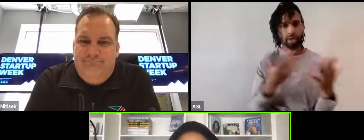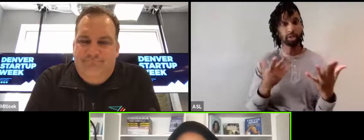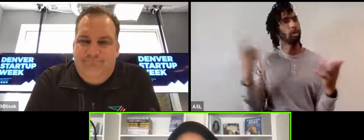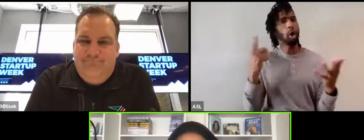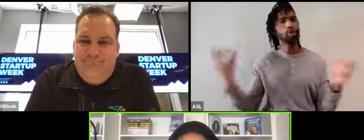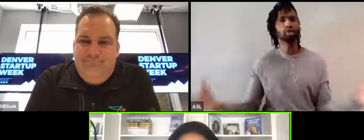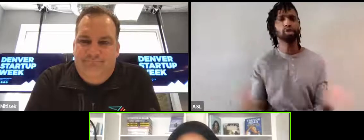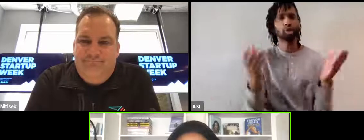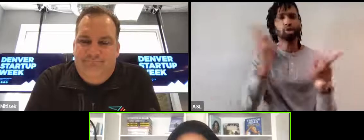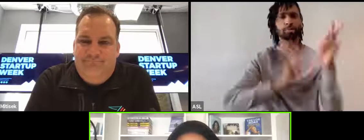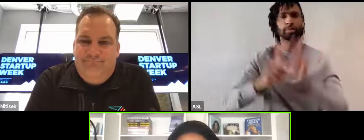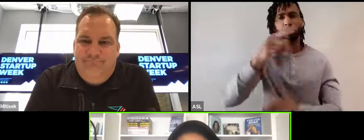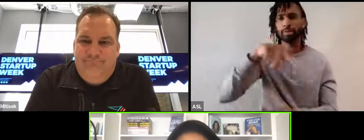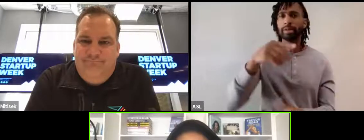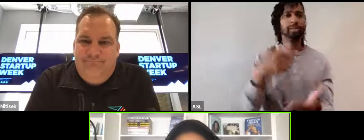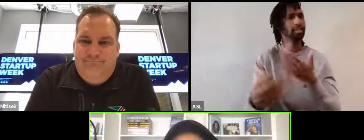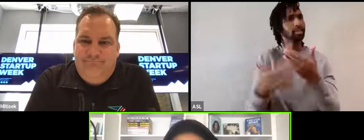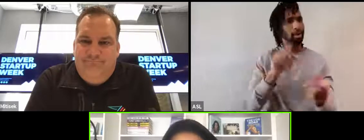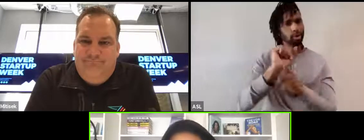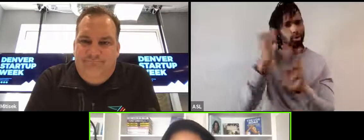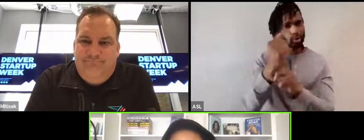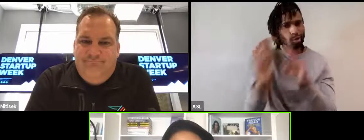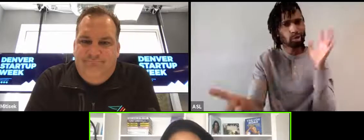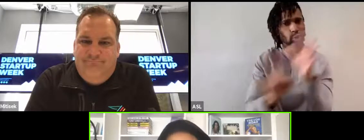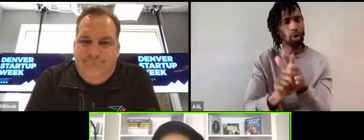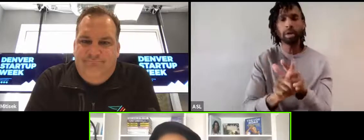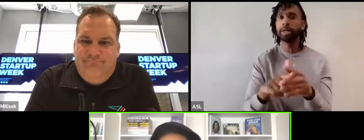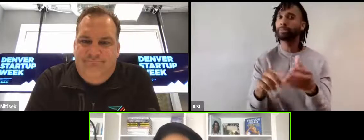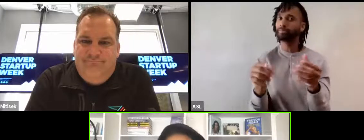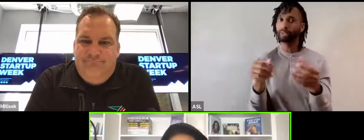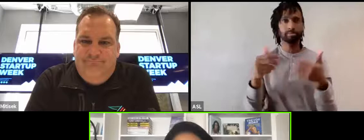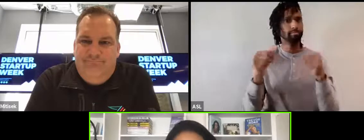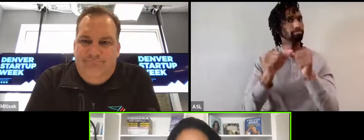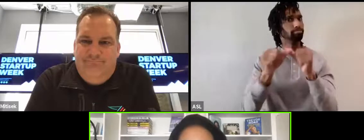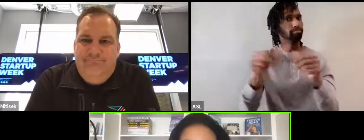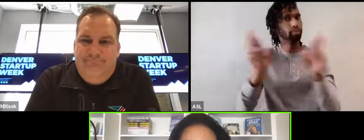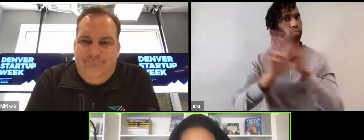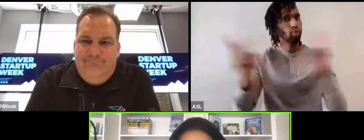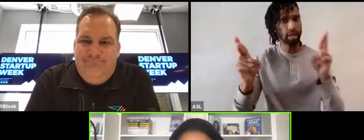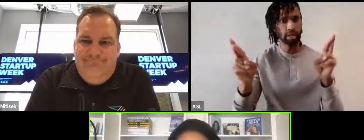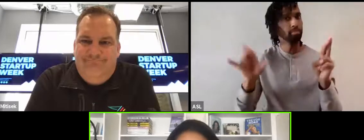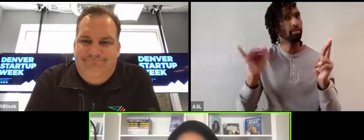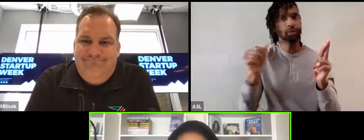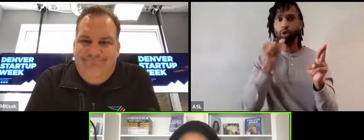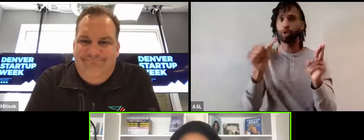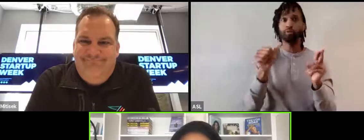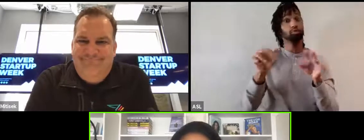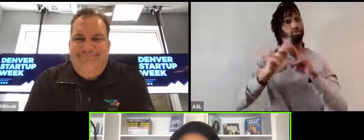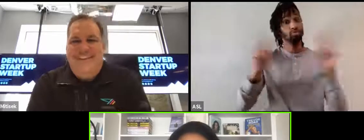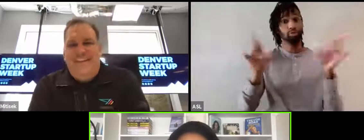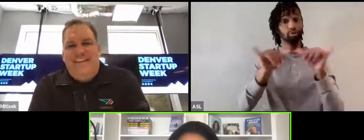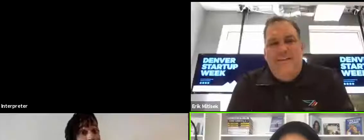matter what situation they're in right now, to just stay ready, as they say. If you stay ready, you don't have to get ready.